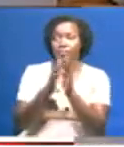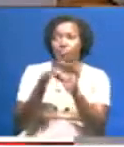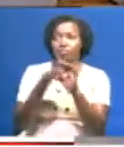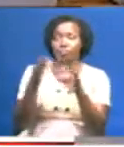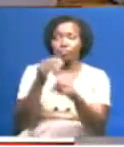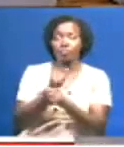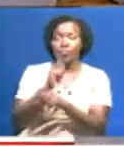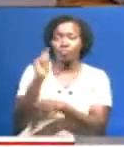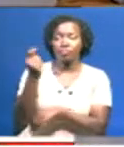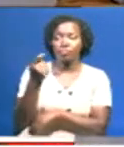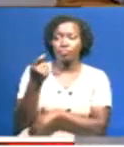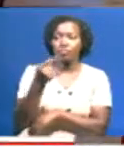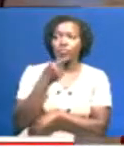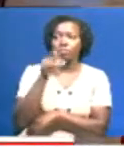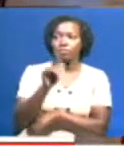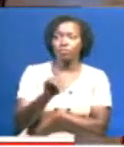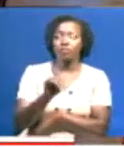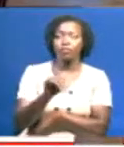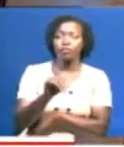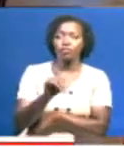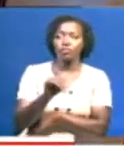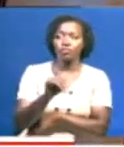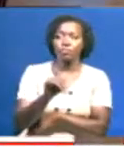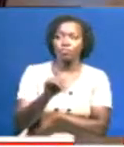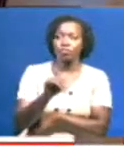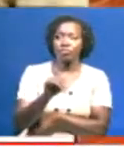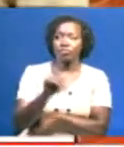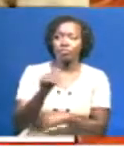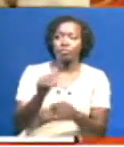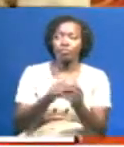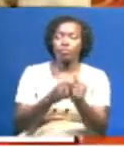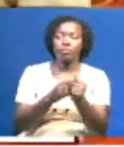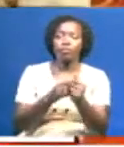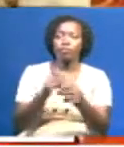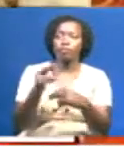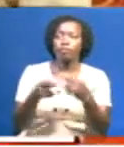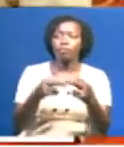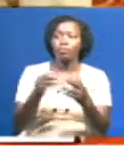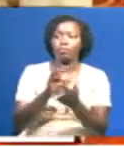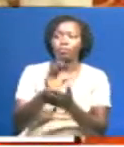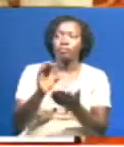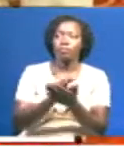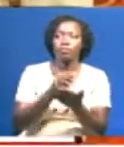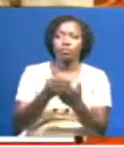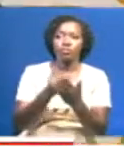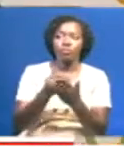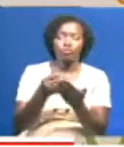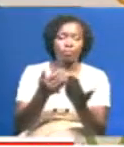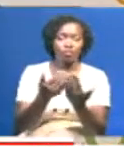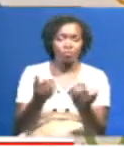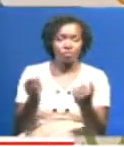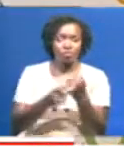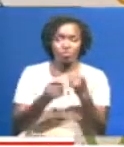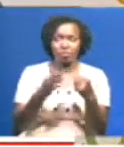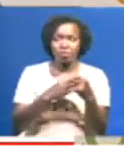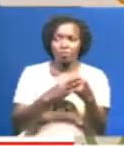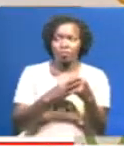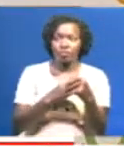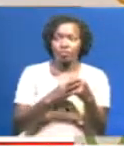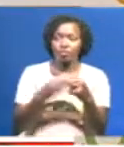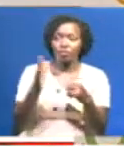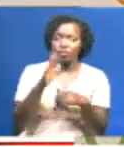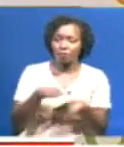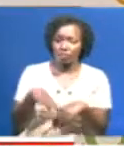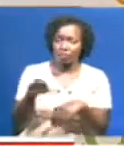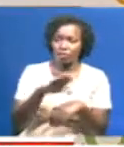Kenya says the platform is a precursor to the rollout of the Central Liquidity Facility this August. This platform will be